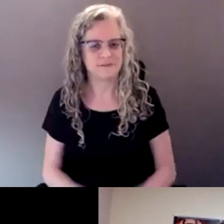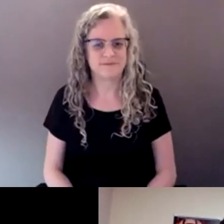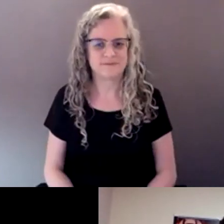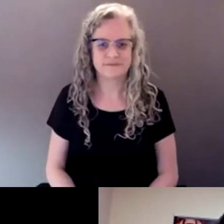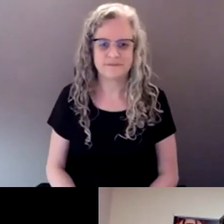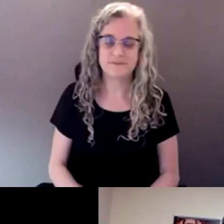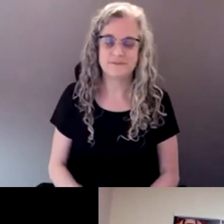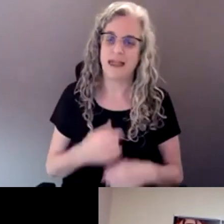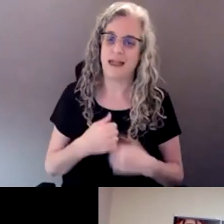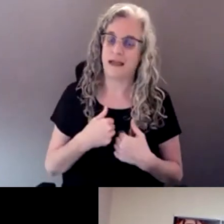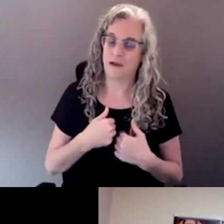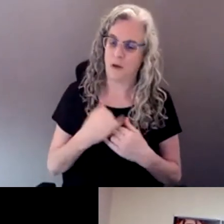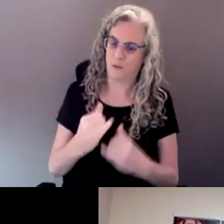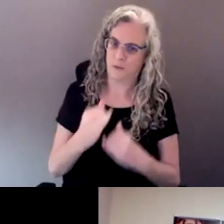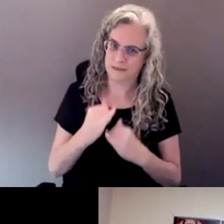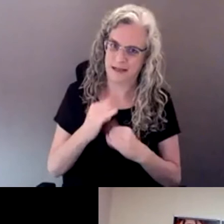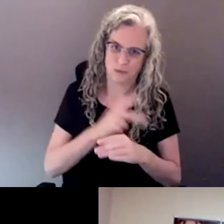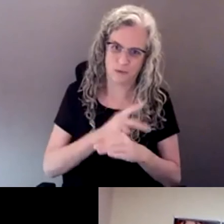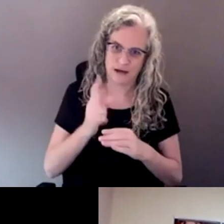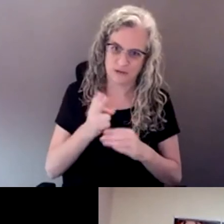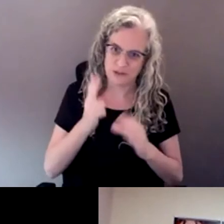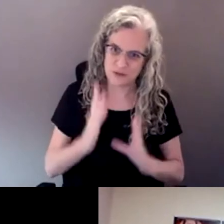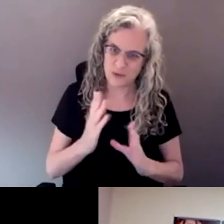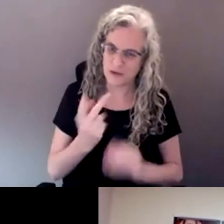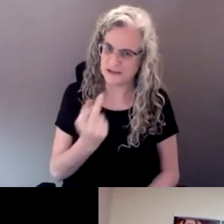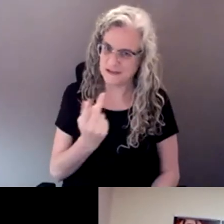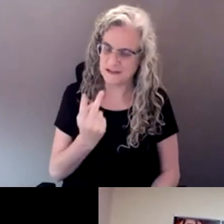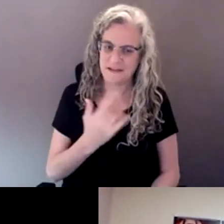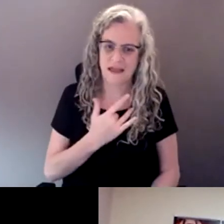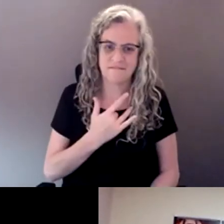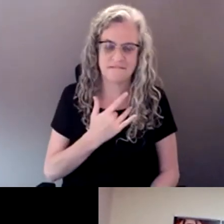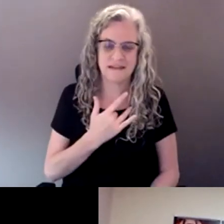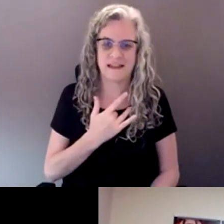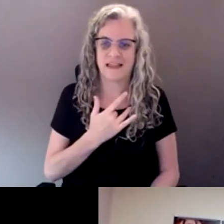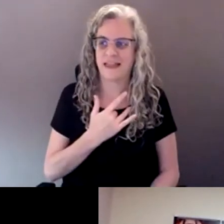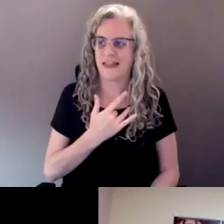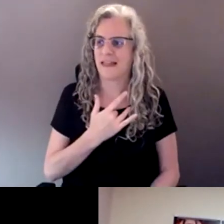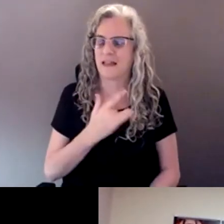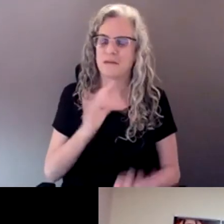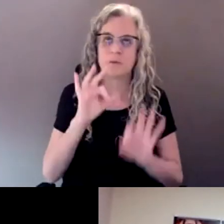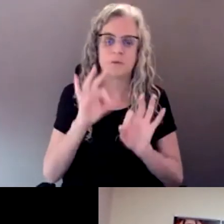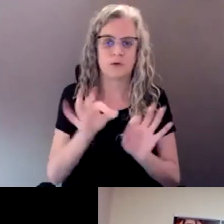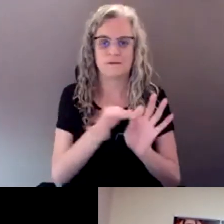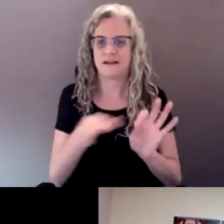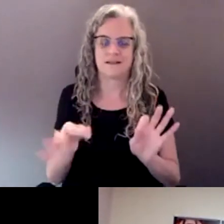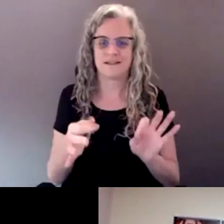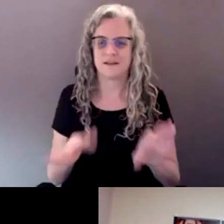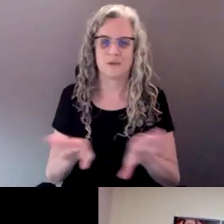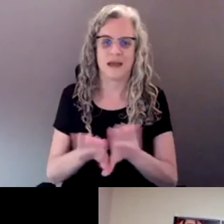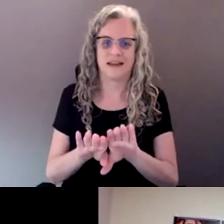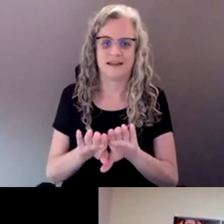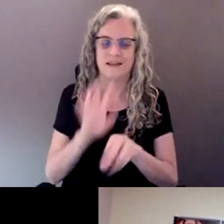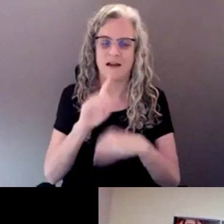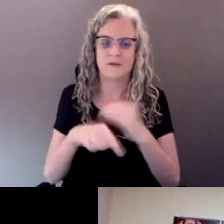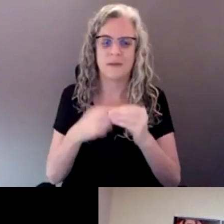to another professional historian, I can't think of a better way to close an evening than on a note of the